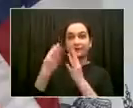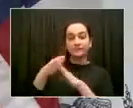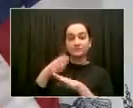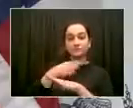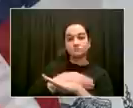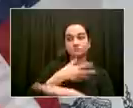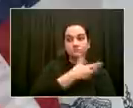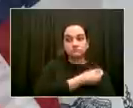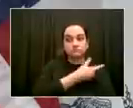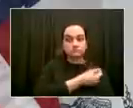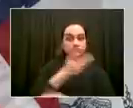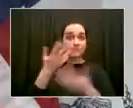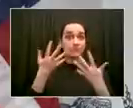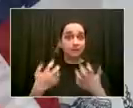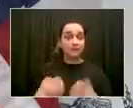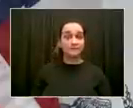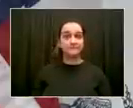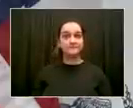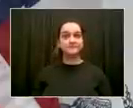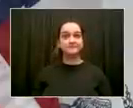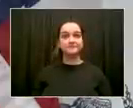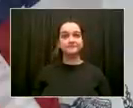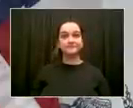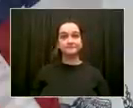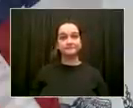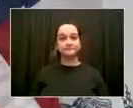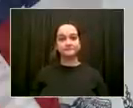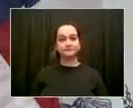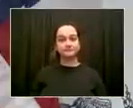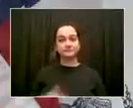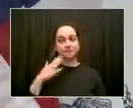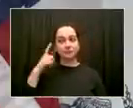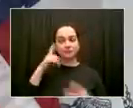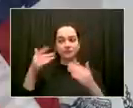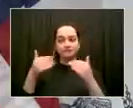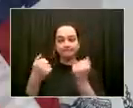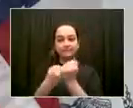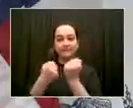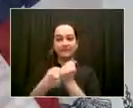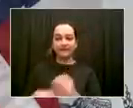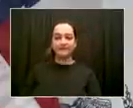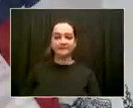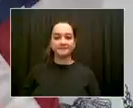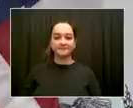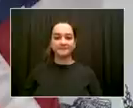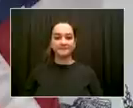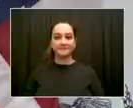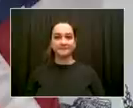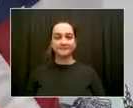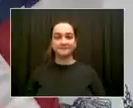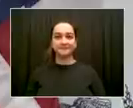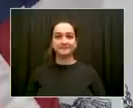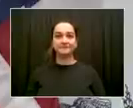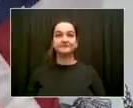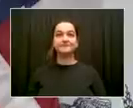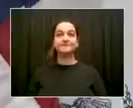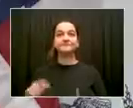And I appreciate you advocating for that family. Okay. Next, we'll go to Dave from